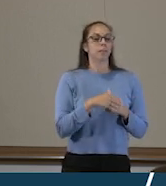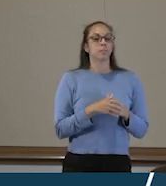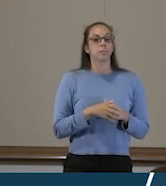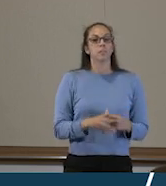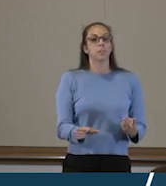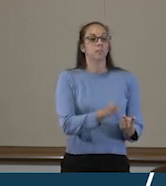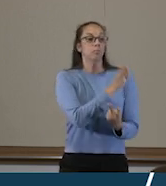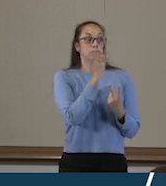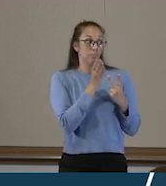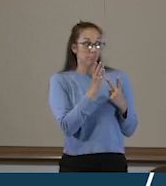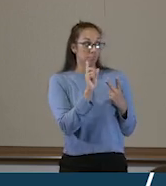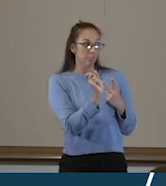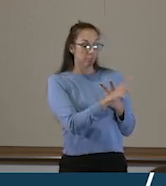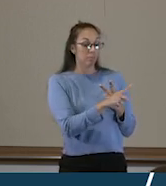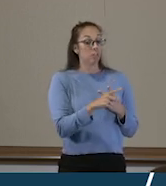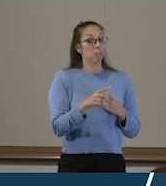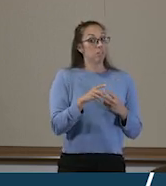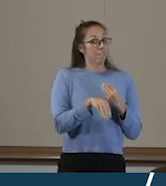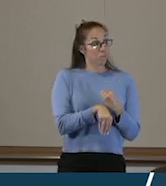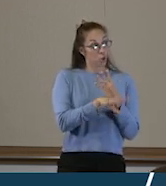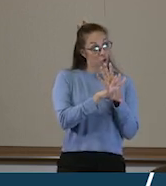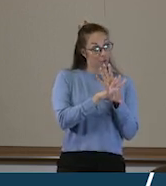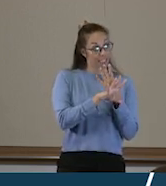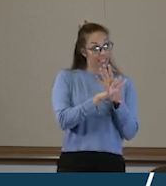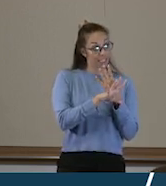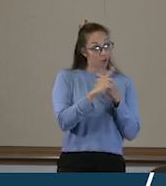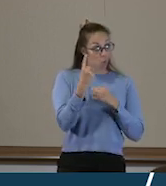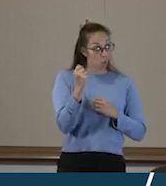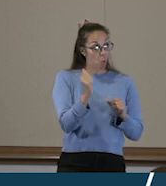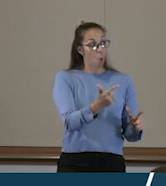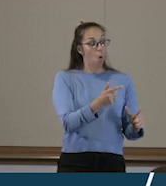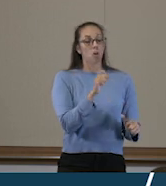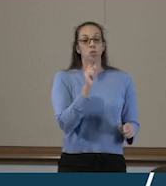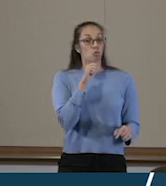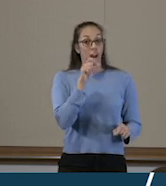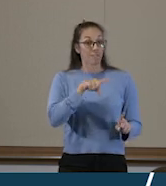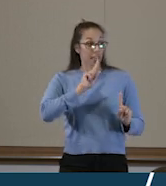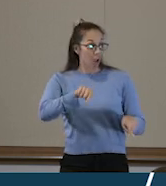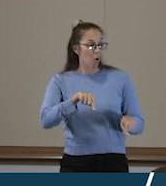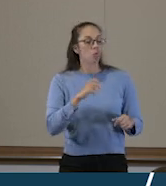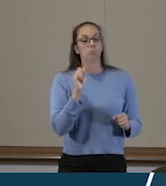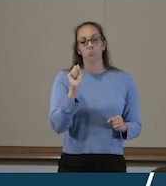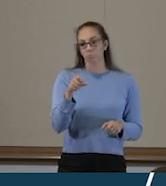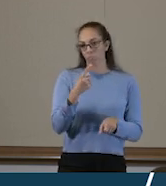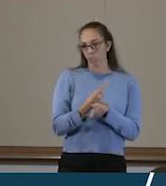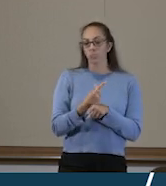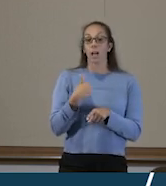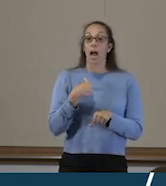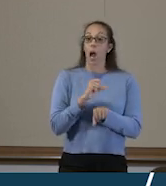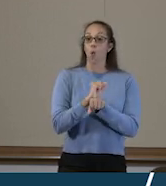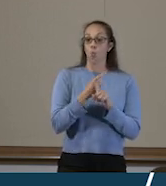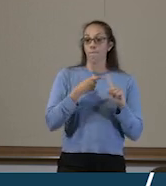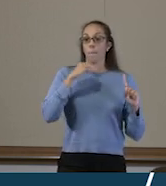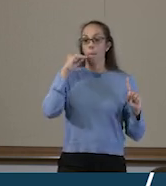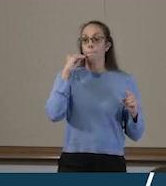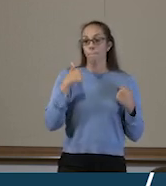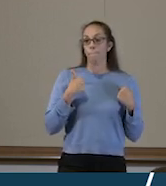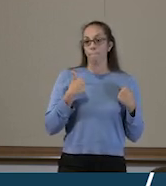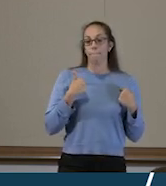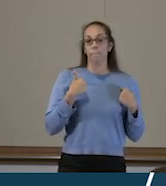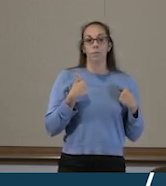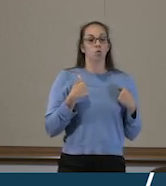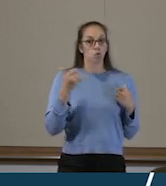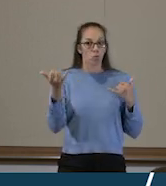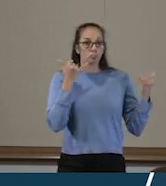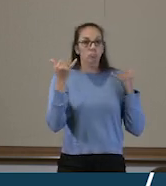all the calls done virtually, so you don't have to come to class? Correct. So I work remotely, and so all of the calls are